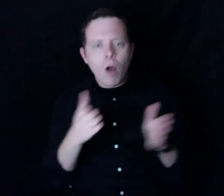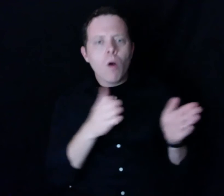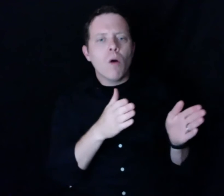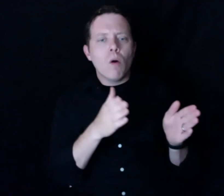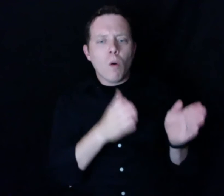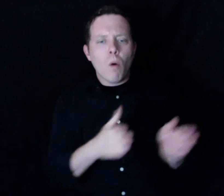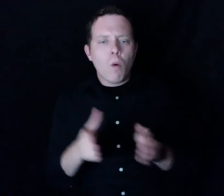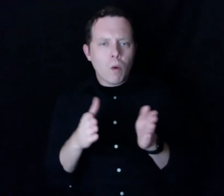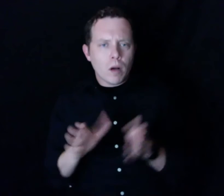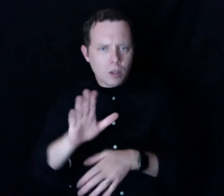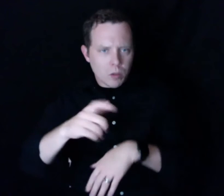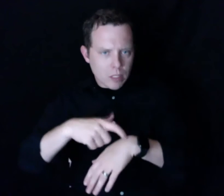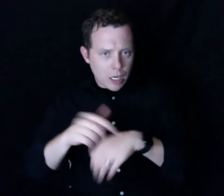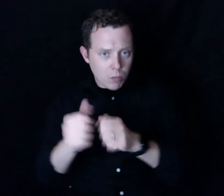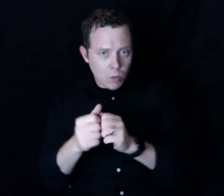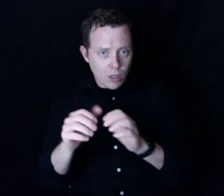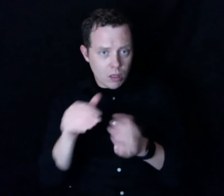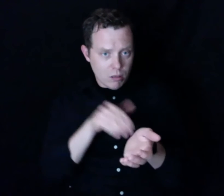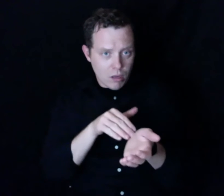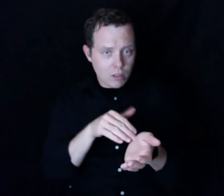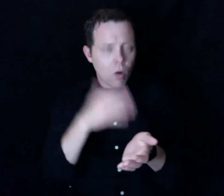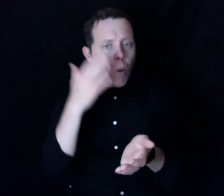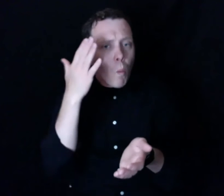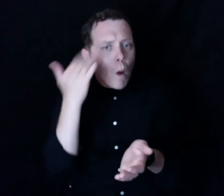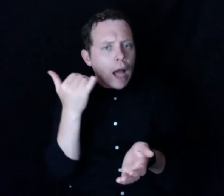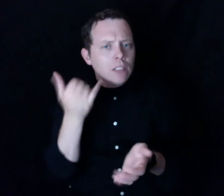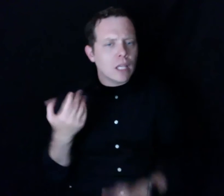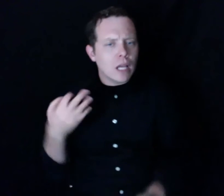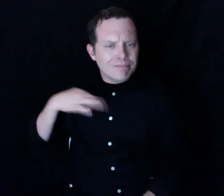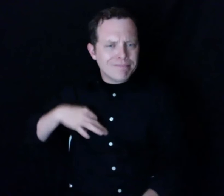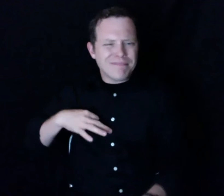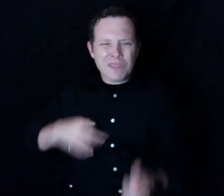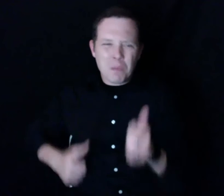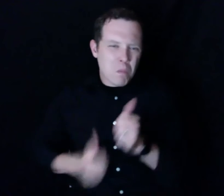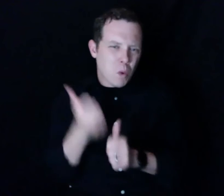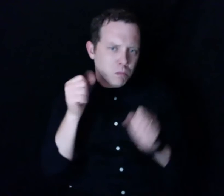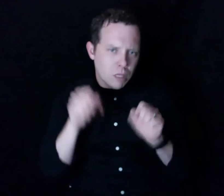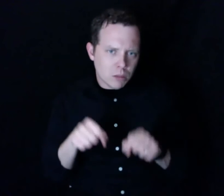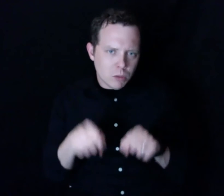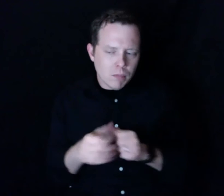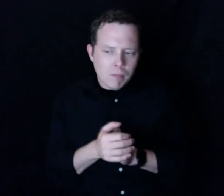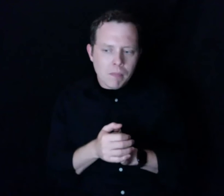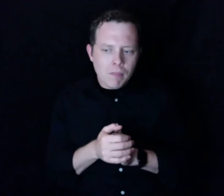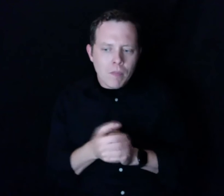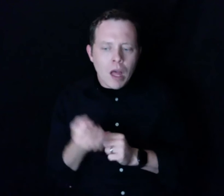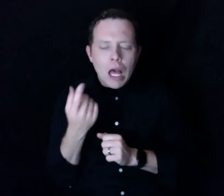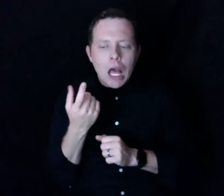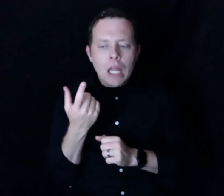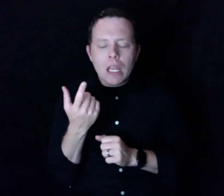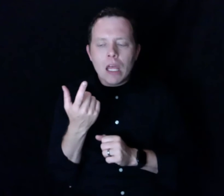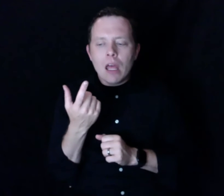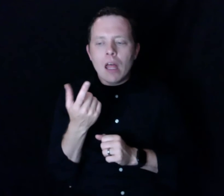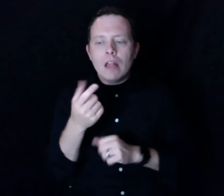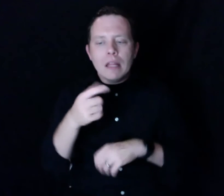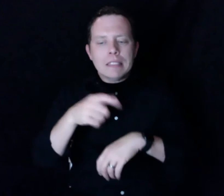your doctor so that you can use it most efficiently, right? Because there is a point at which your